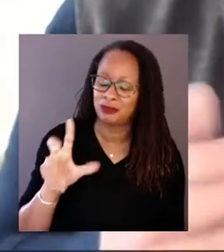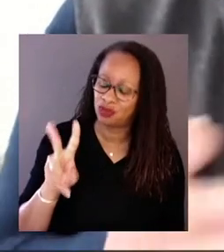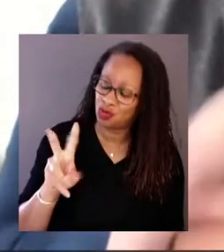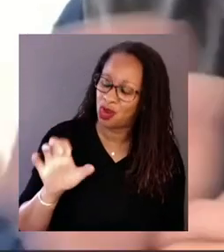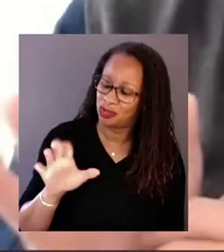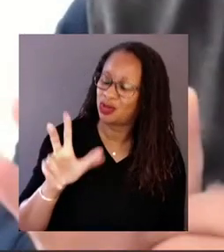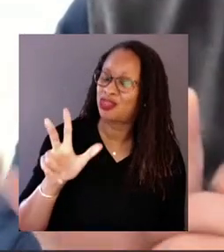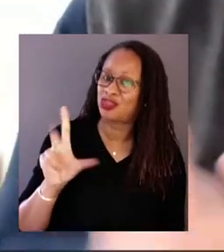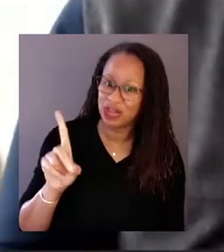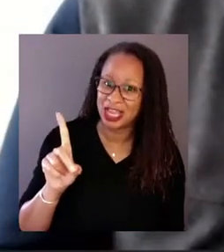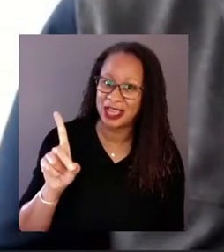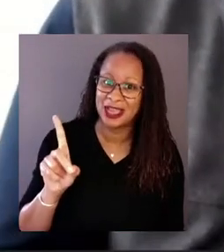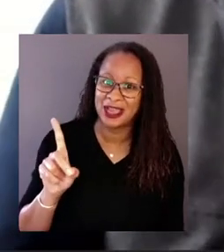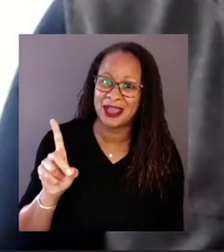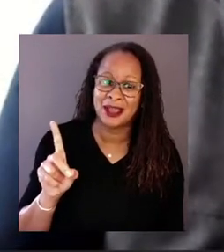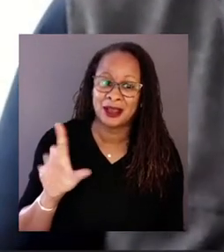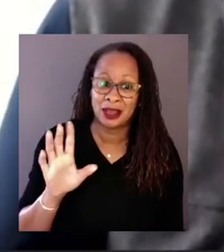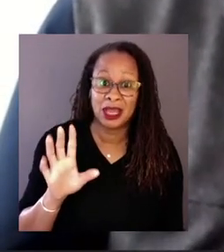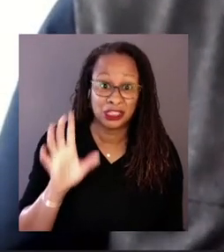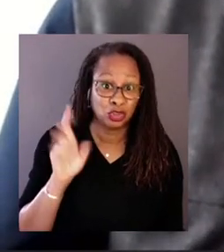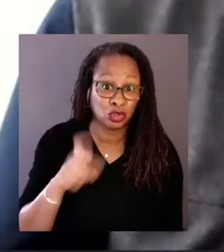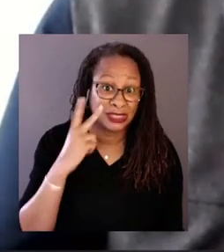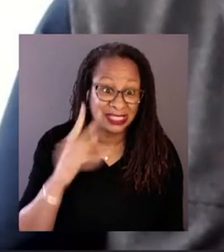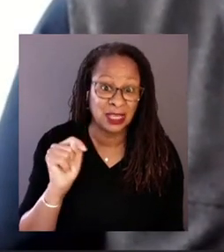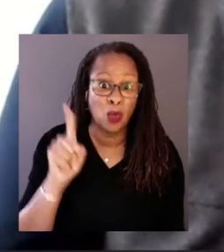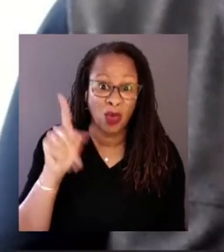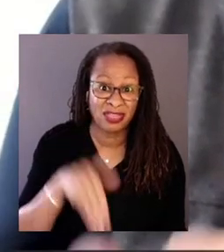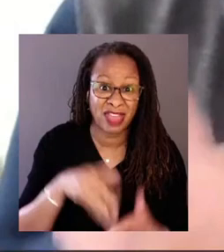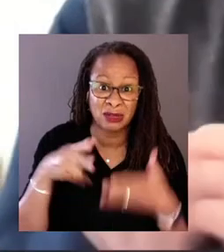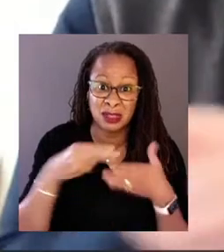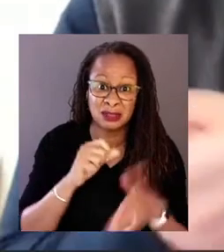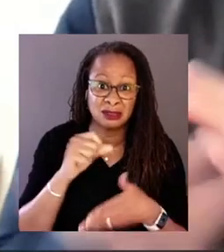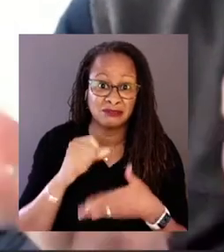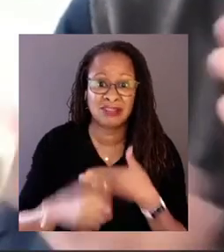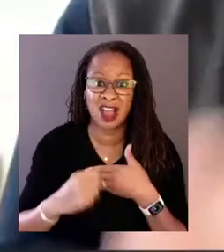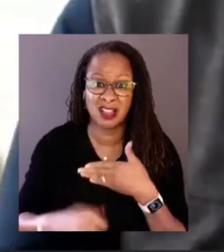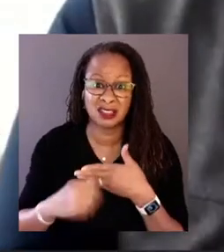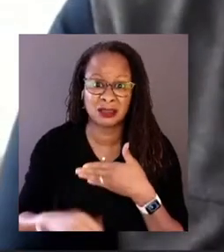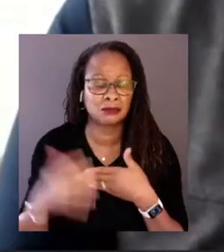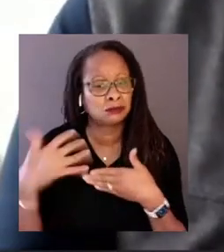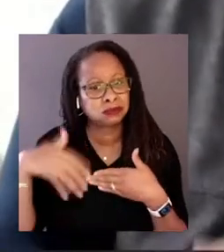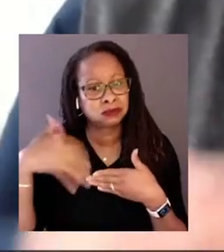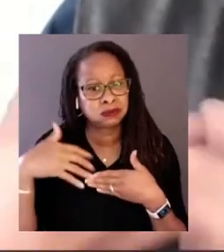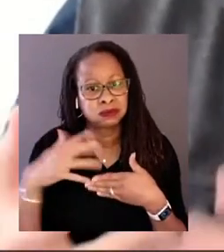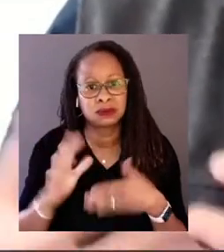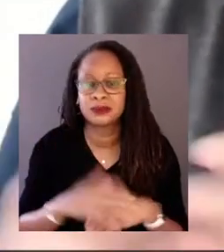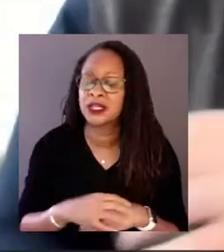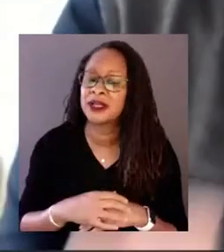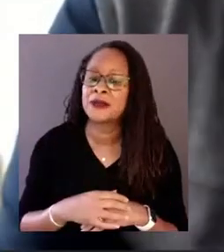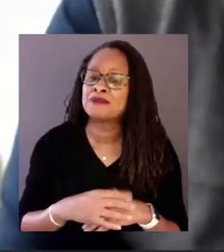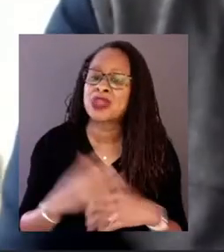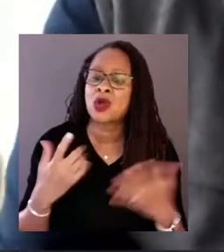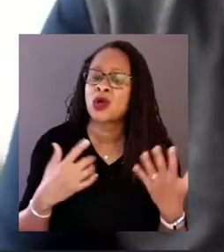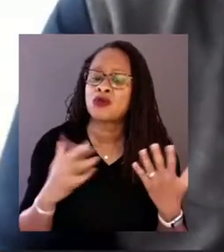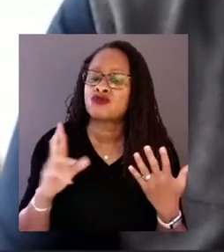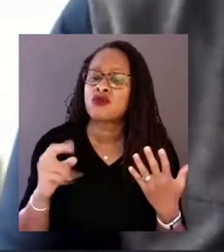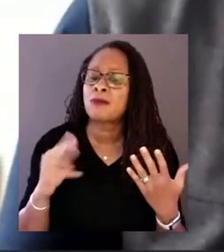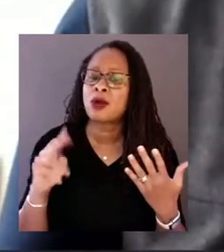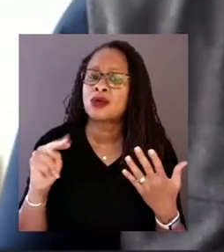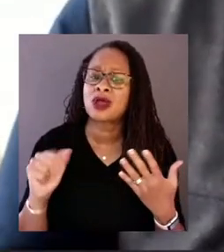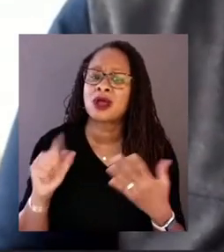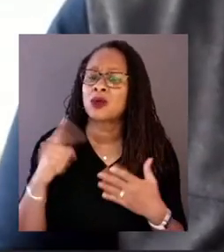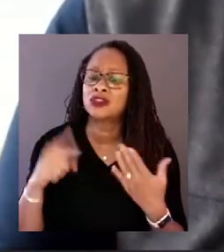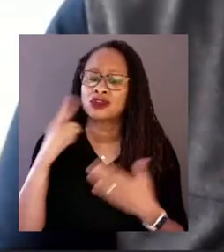1,000 Cuts, which, by the way, everyone should make time and go see if they haven't yet. But Ramona, what are your thoughts on, you know, why something like this matters?